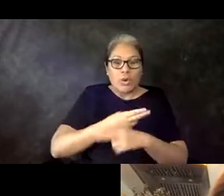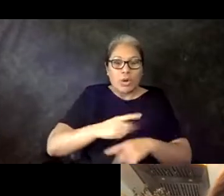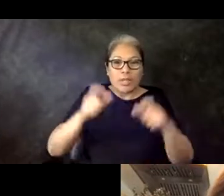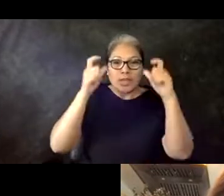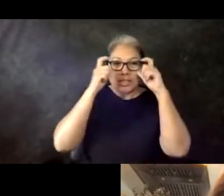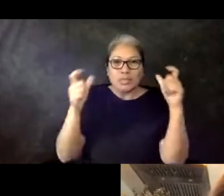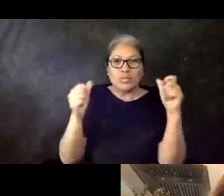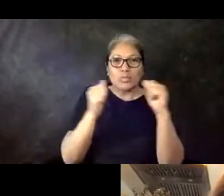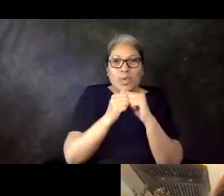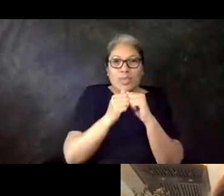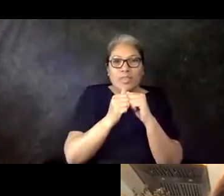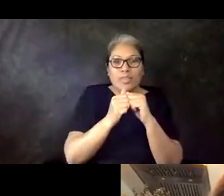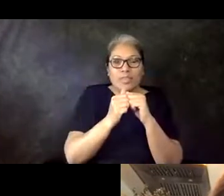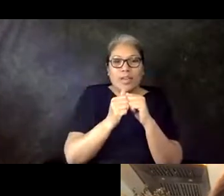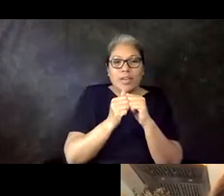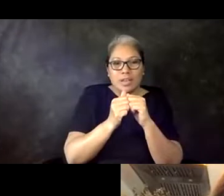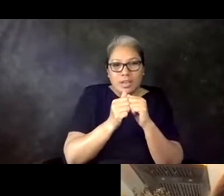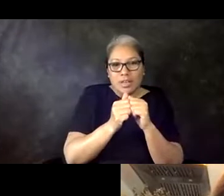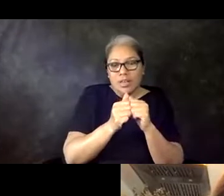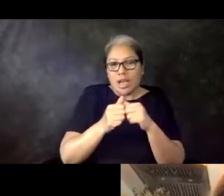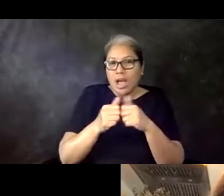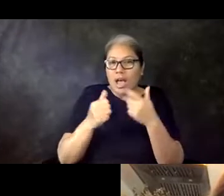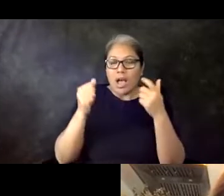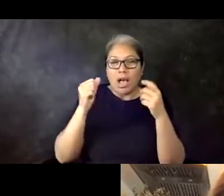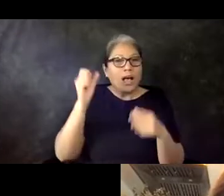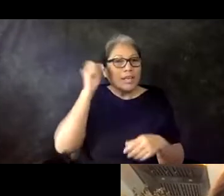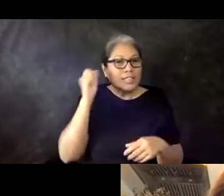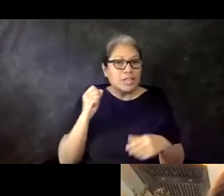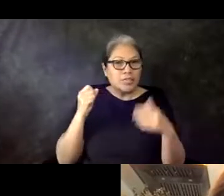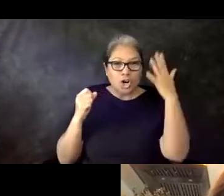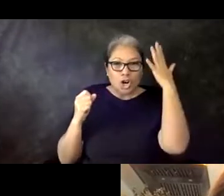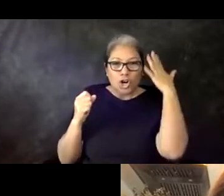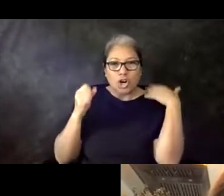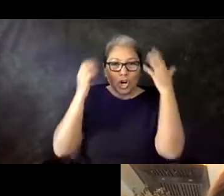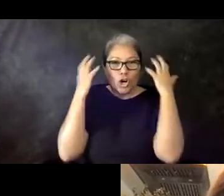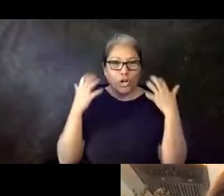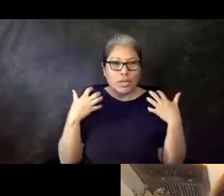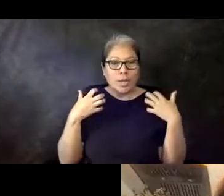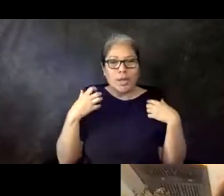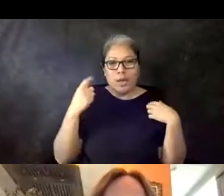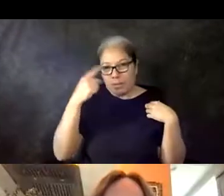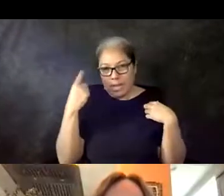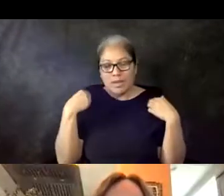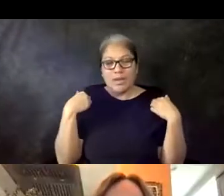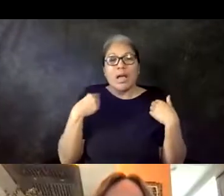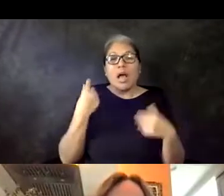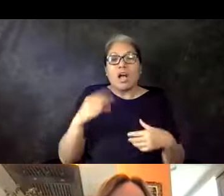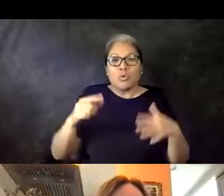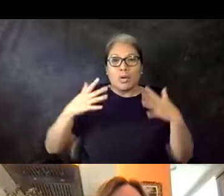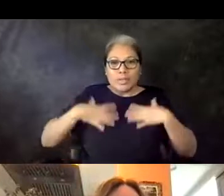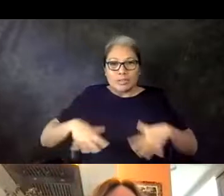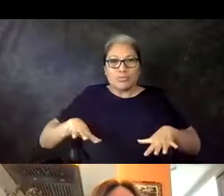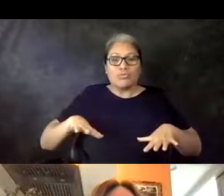a shoulder length curly black hair. I'm wearing a green sweater dress, and my